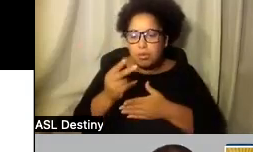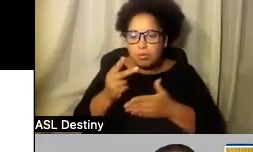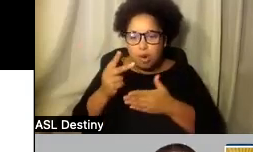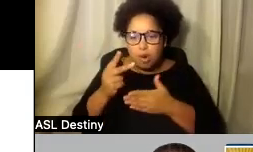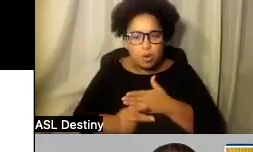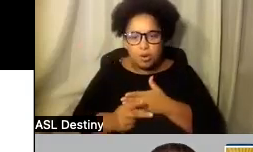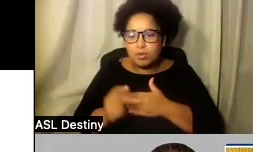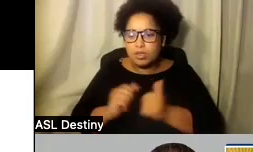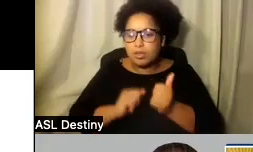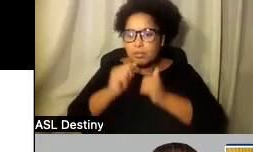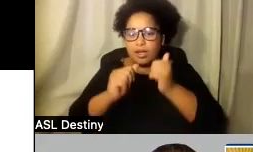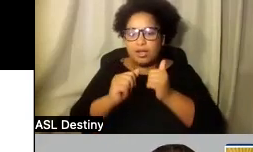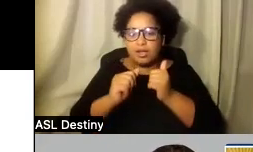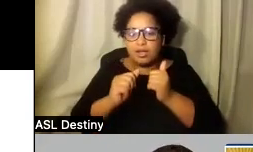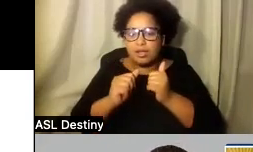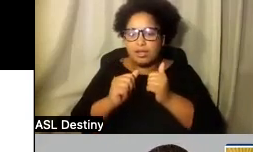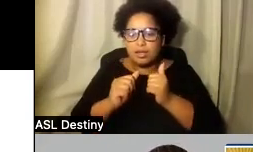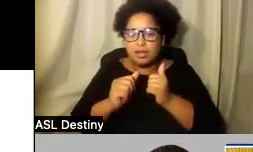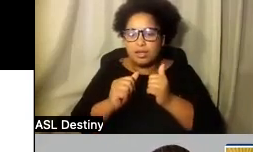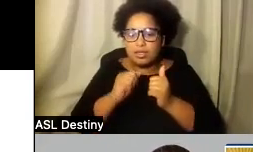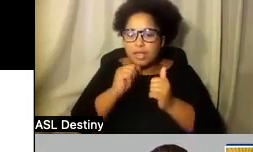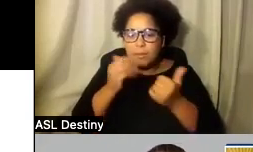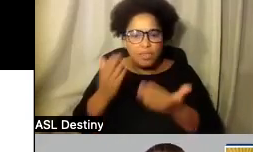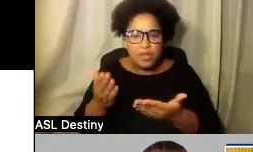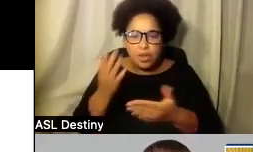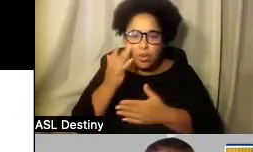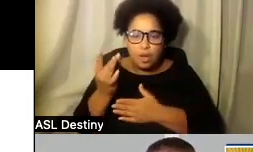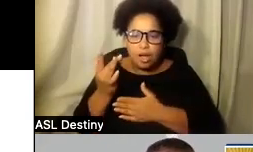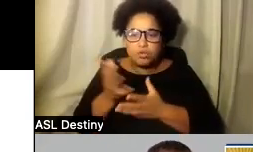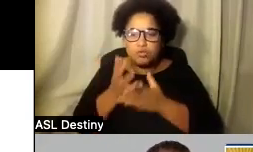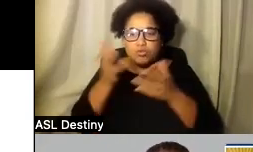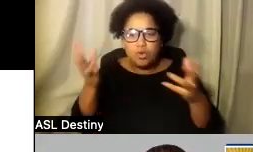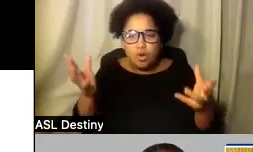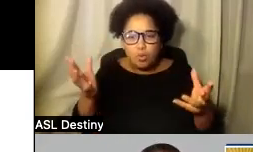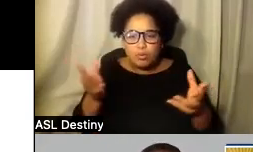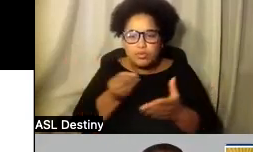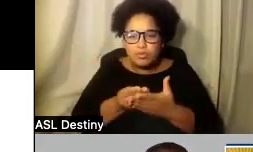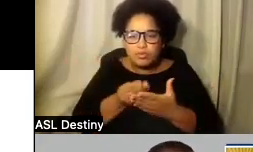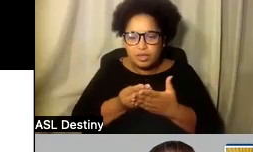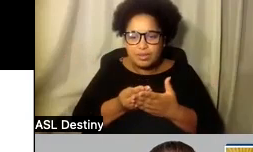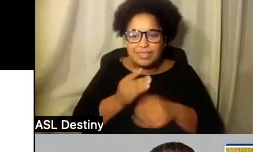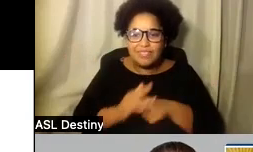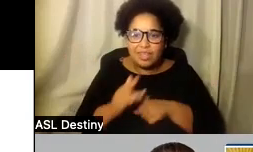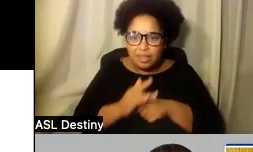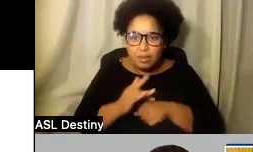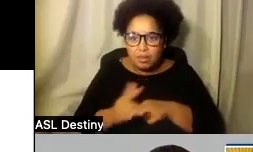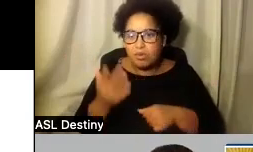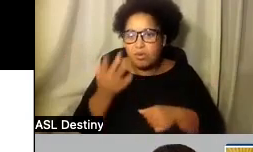the competitive nature of it's almost been non-existent, because we've had so much funding made available from